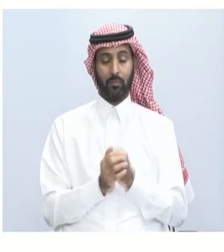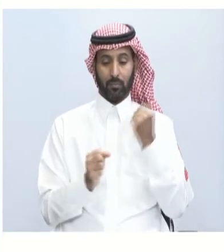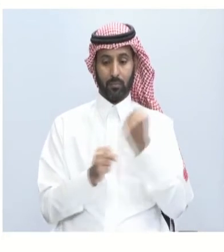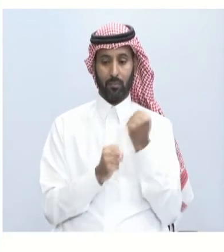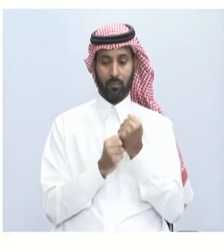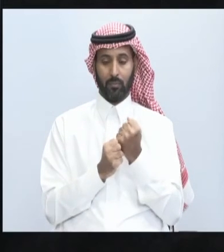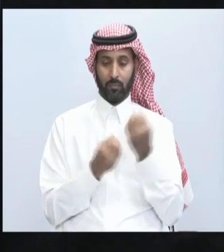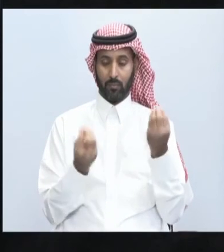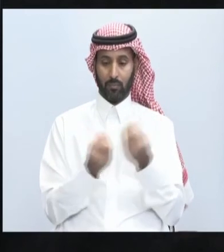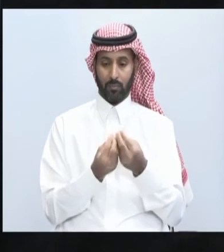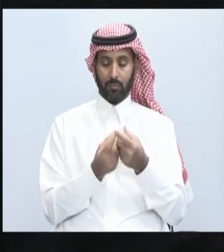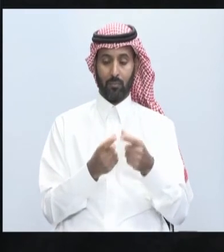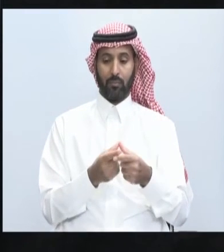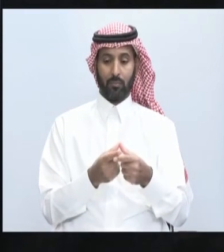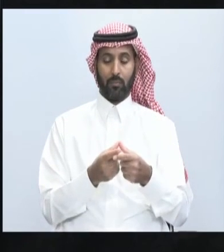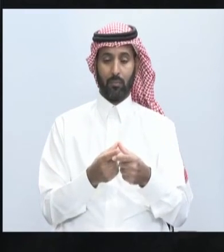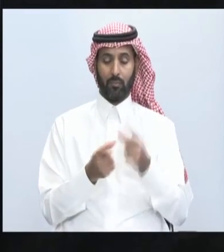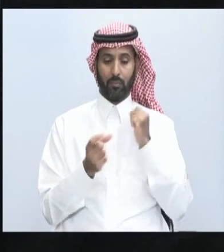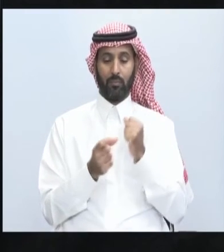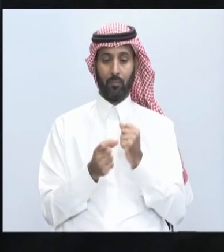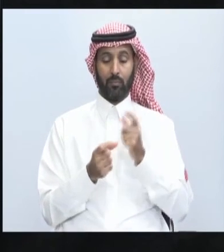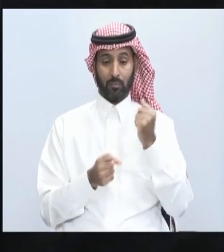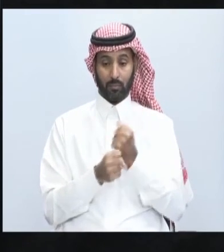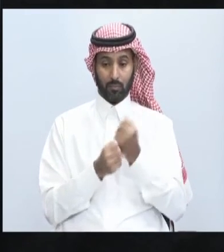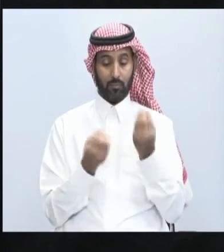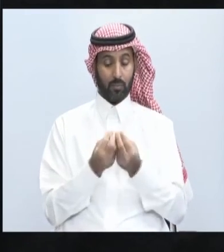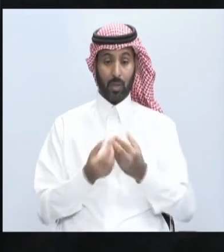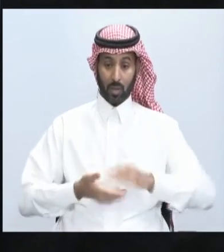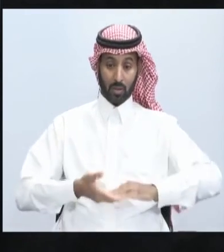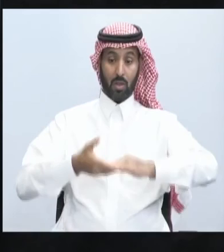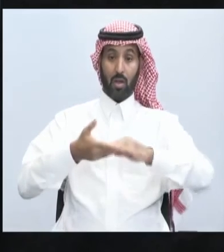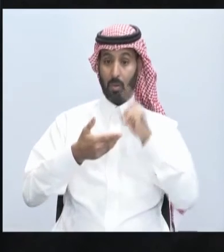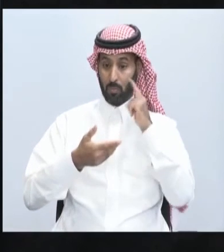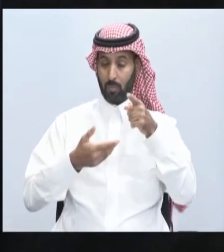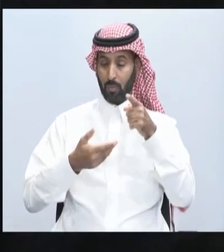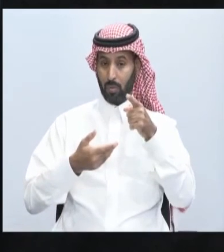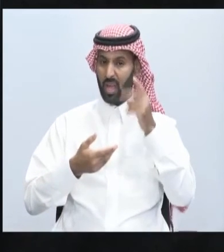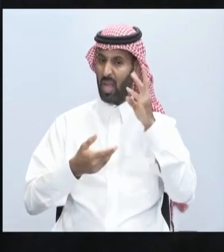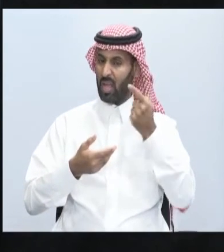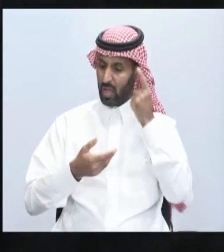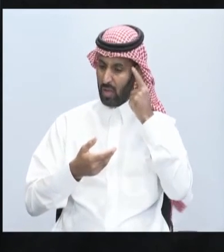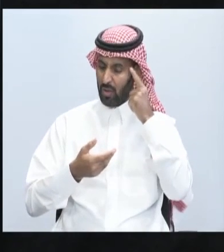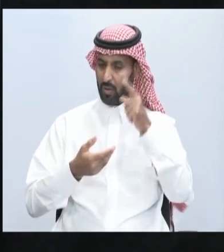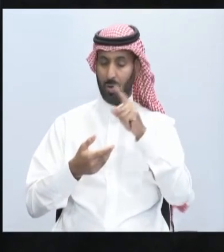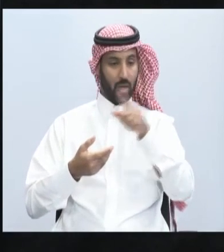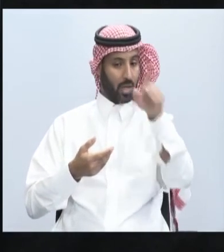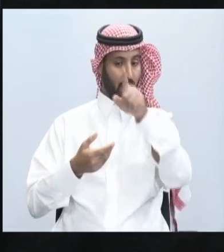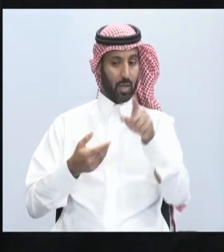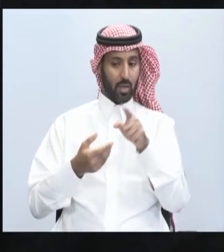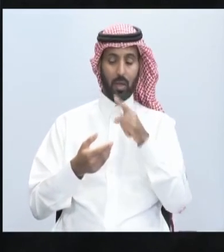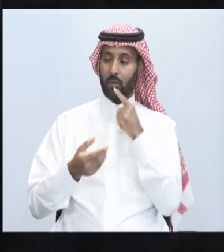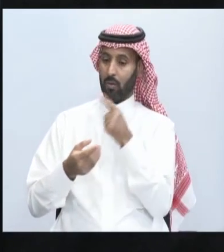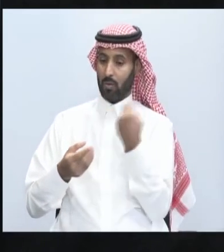pair work. And for example, these pair work will help you just to how to form question when you